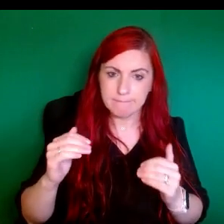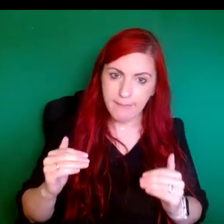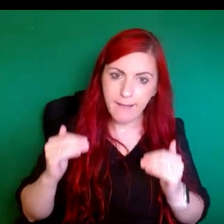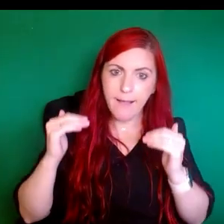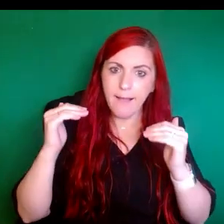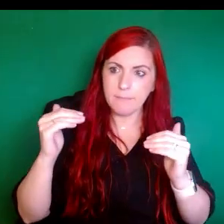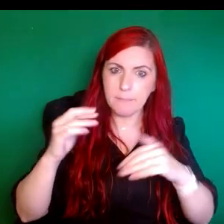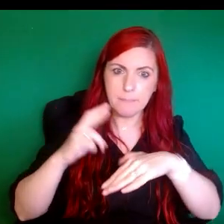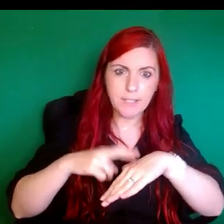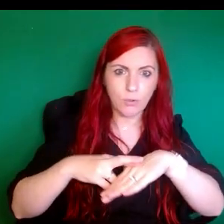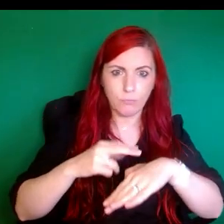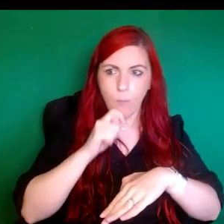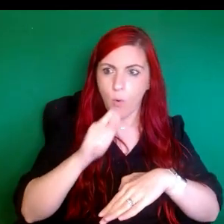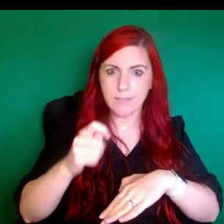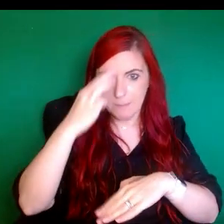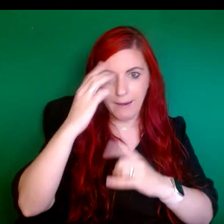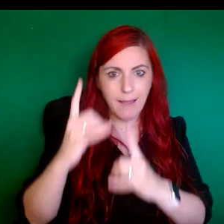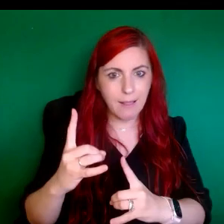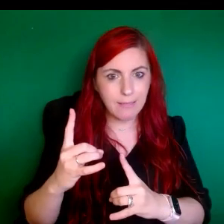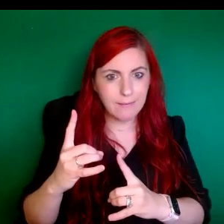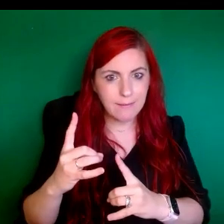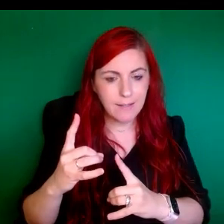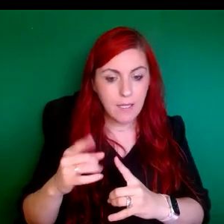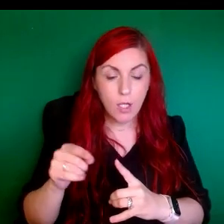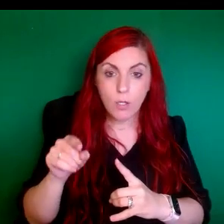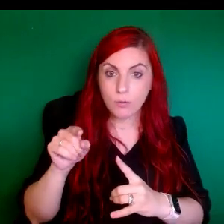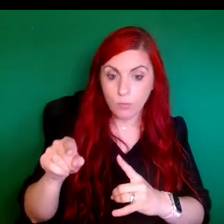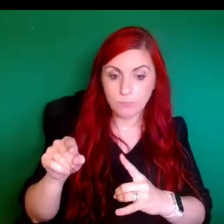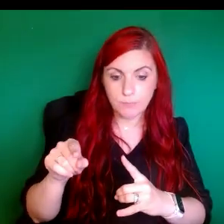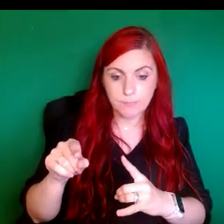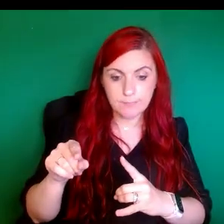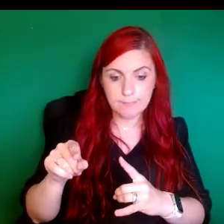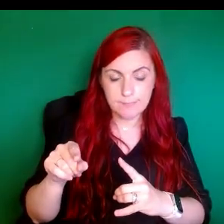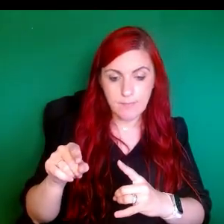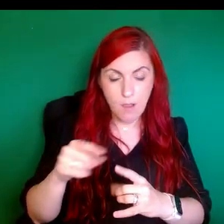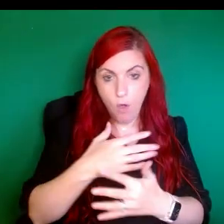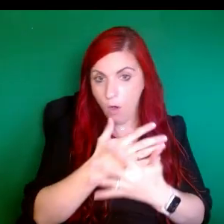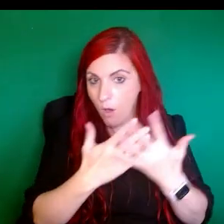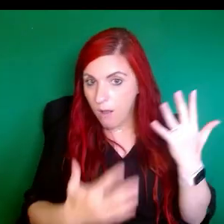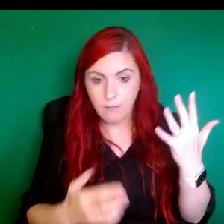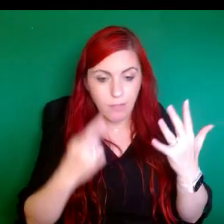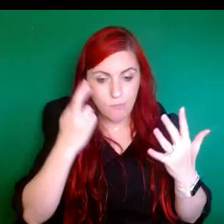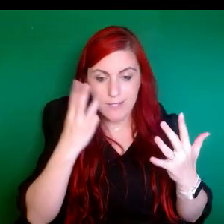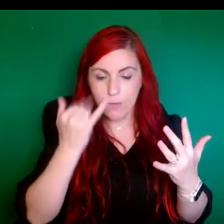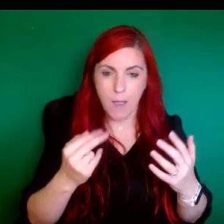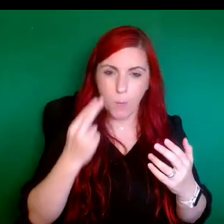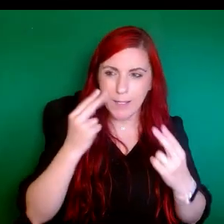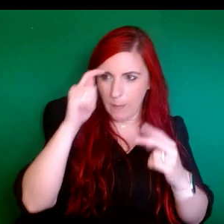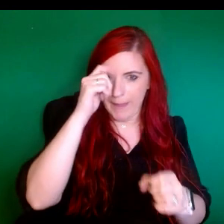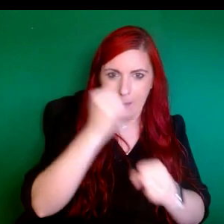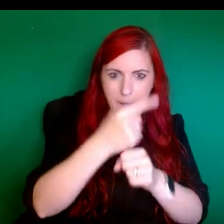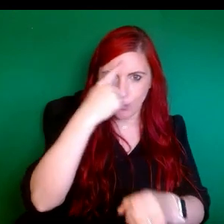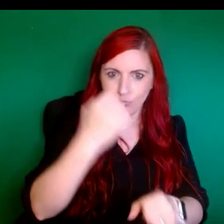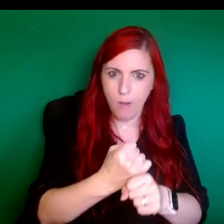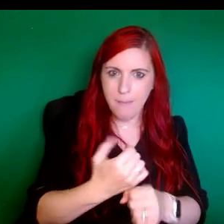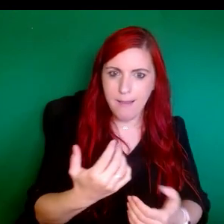and they have higher self-reported levels of mental health. So in terms of so they're all of the reasons